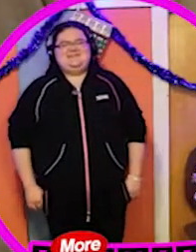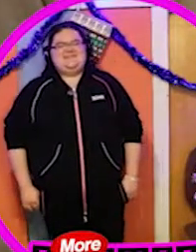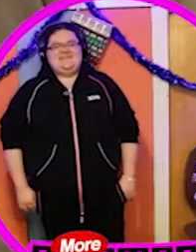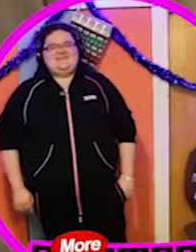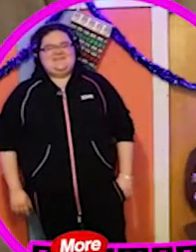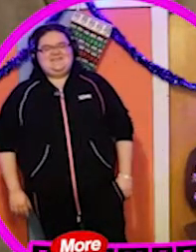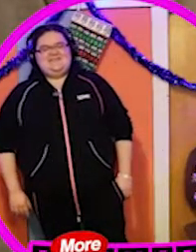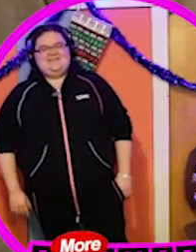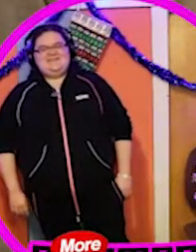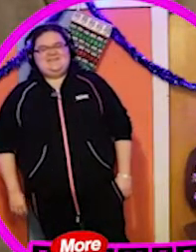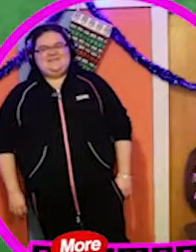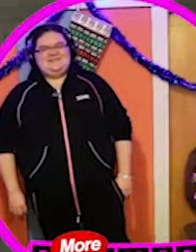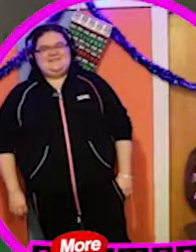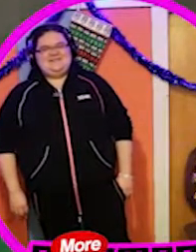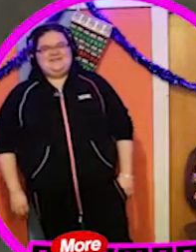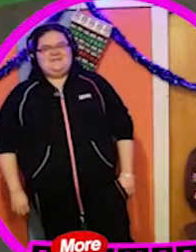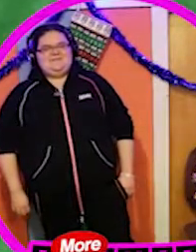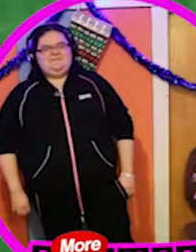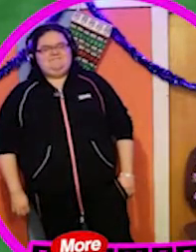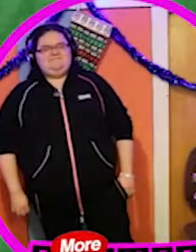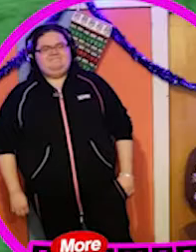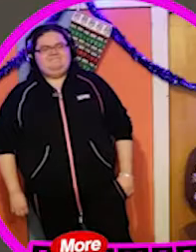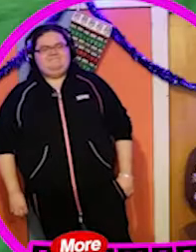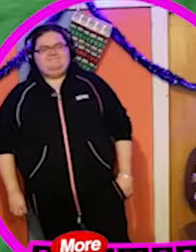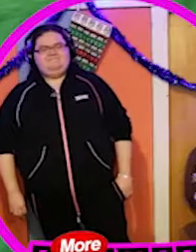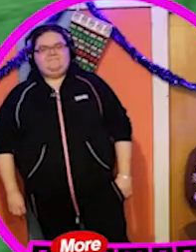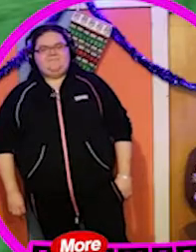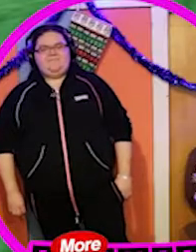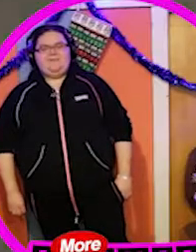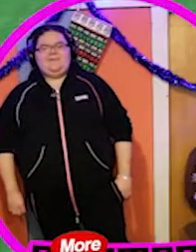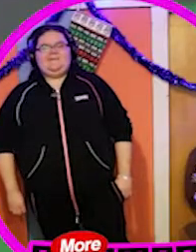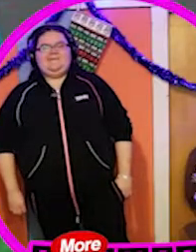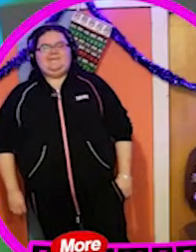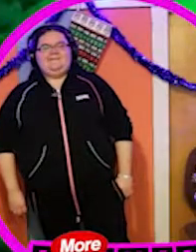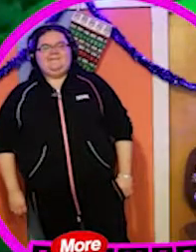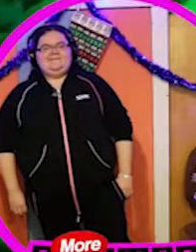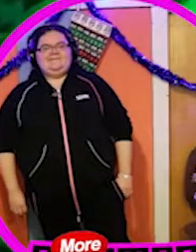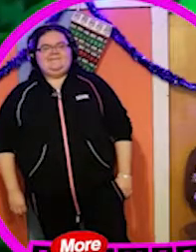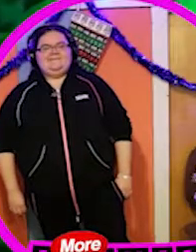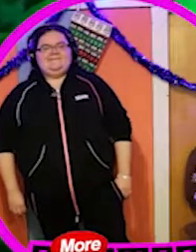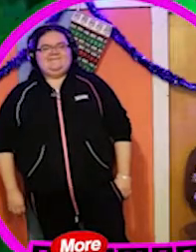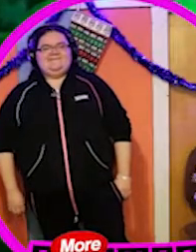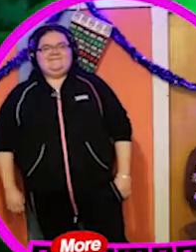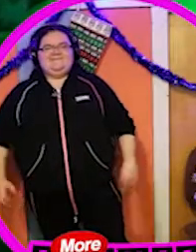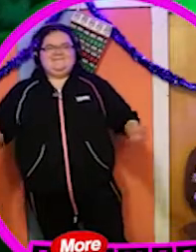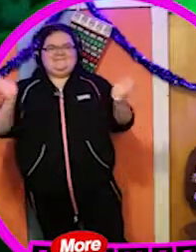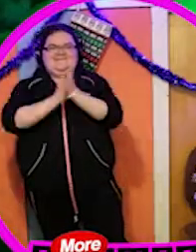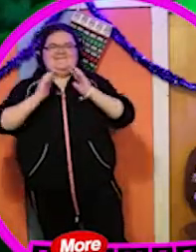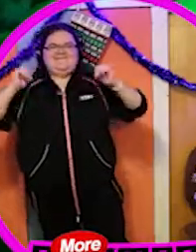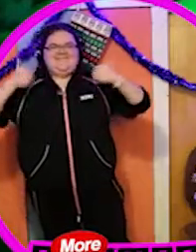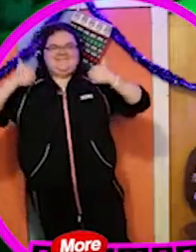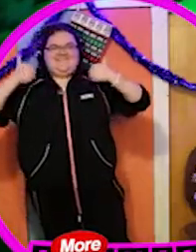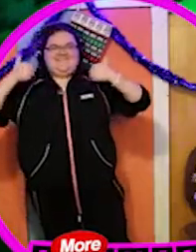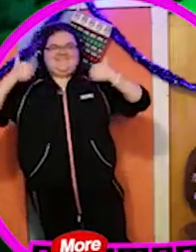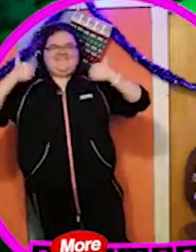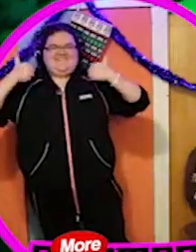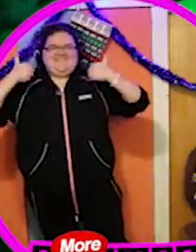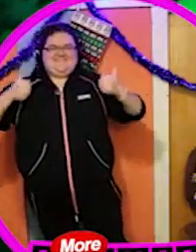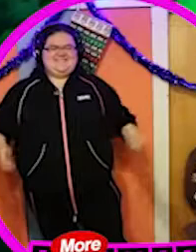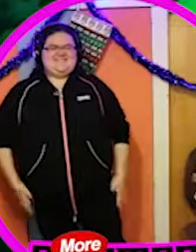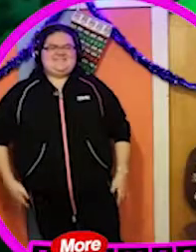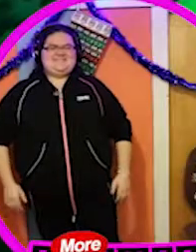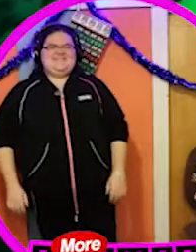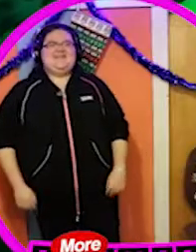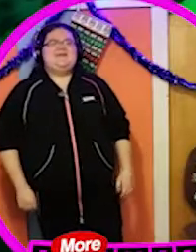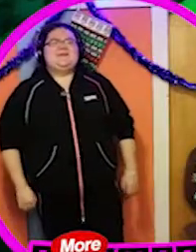honestly. Watch me get dipped. Can you get stabbed? What is it? Oh shit, here we is. I'm not it's sure, I don't know, I got 28 health. Yes! All right. Let's go, boys! Let's go, boys!